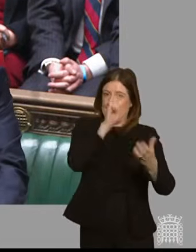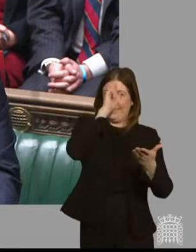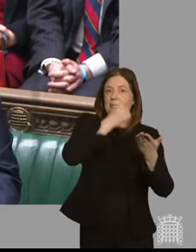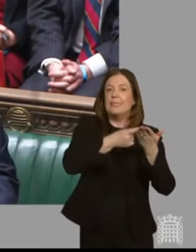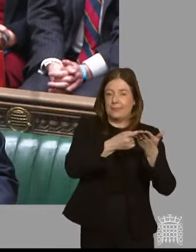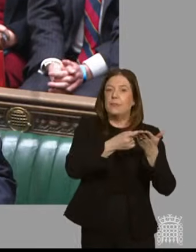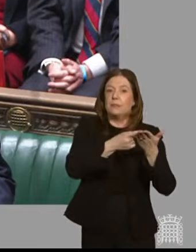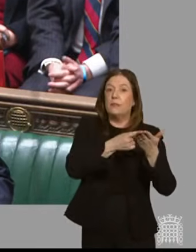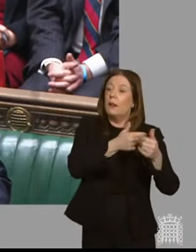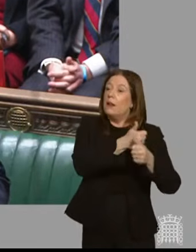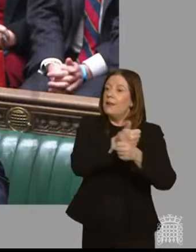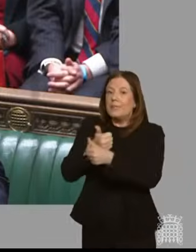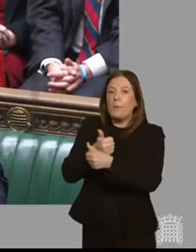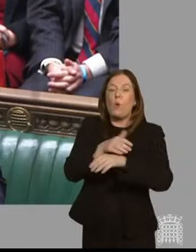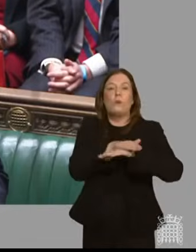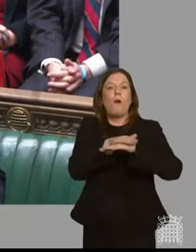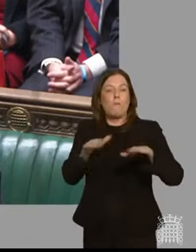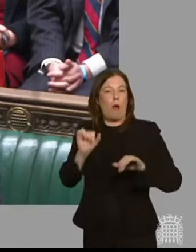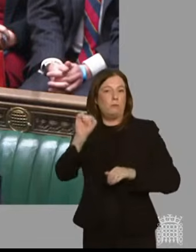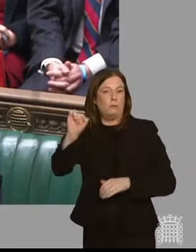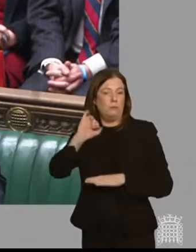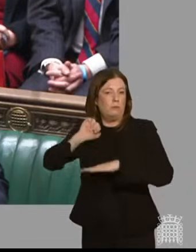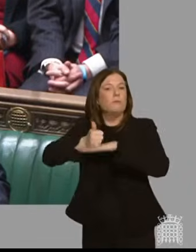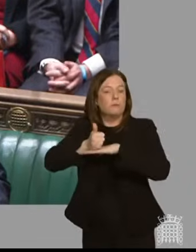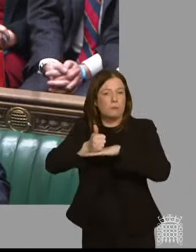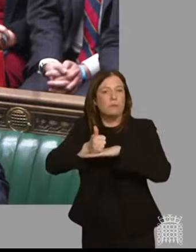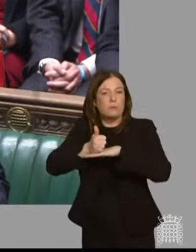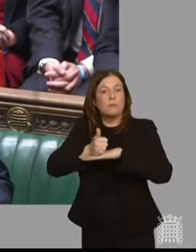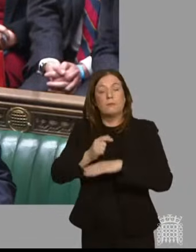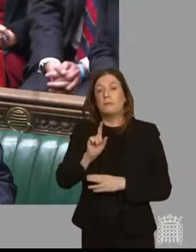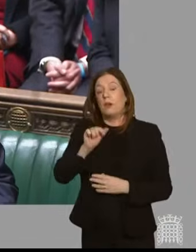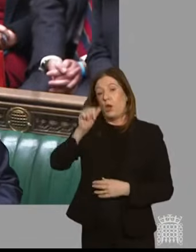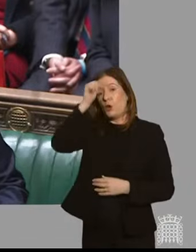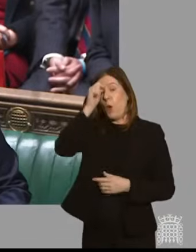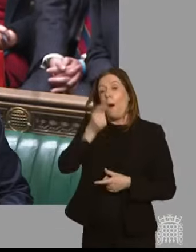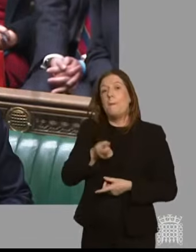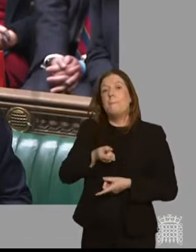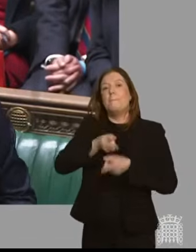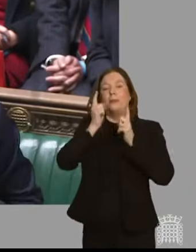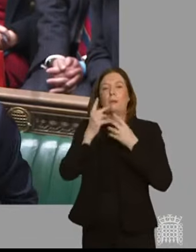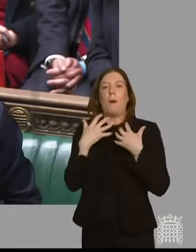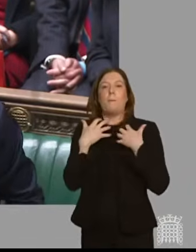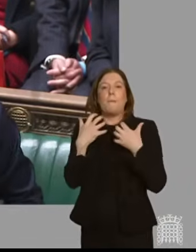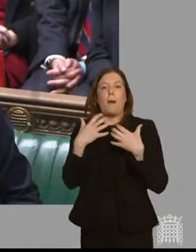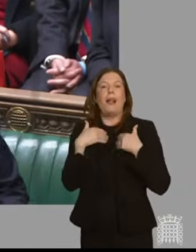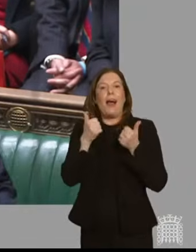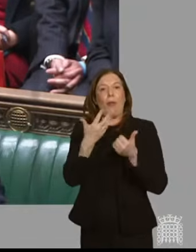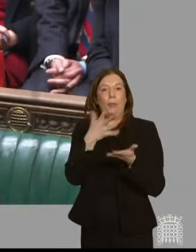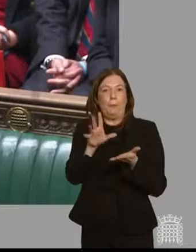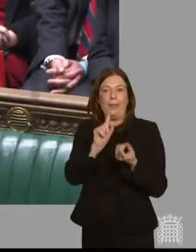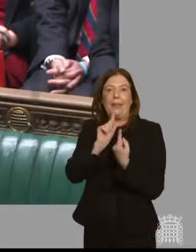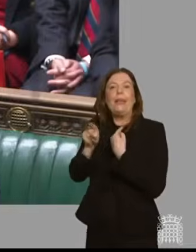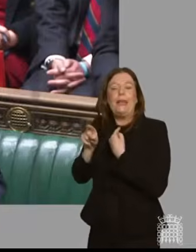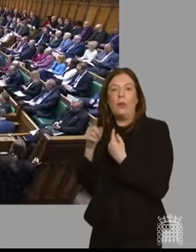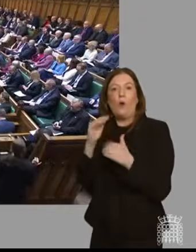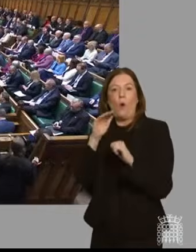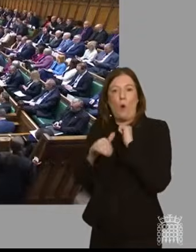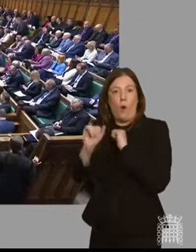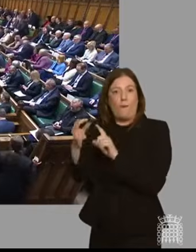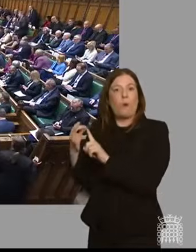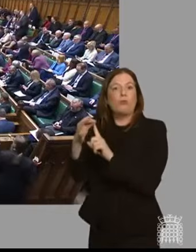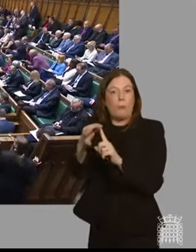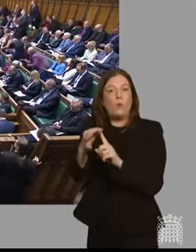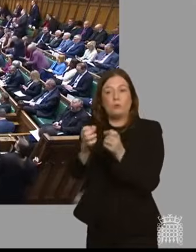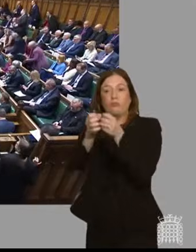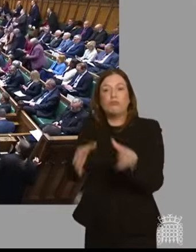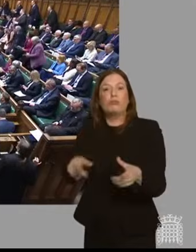But I know that the Minister for Public Health has written to my honourable friend about the proposal, and I hope her letter addresses his concerns. We